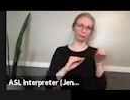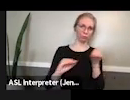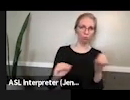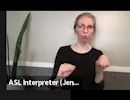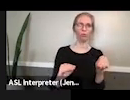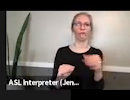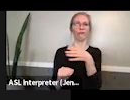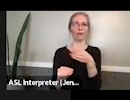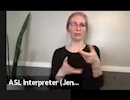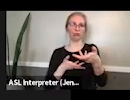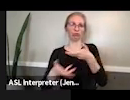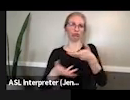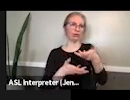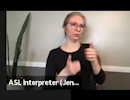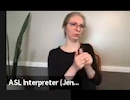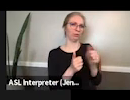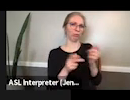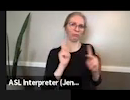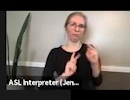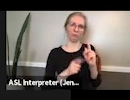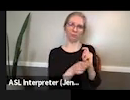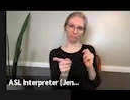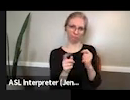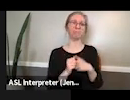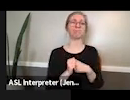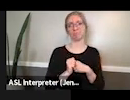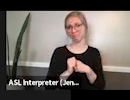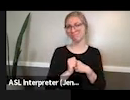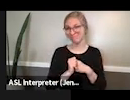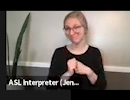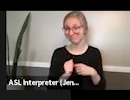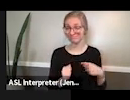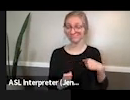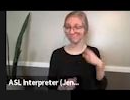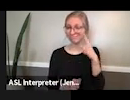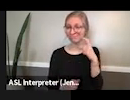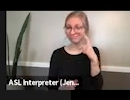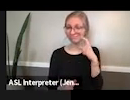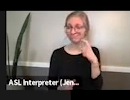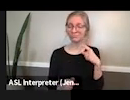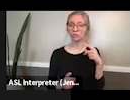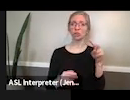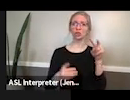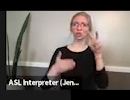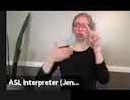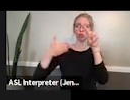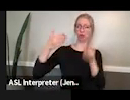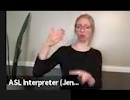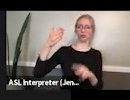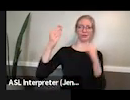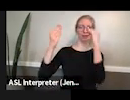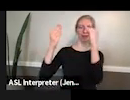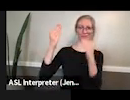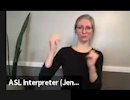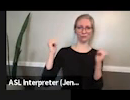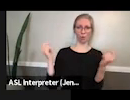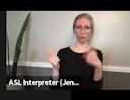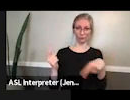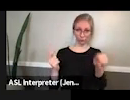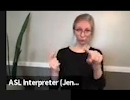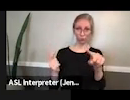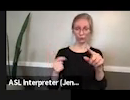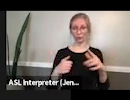and interact with others. And my guess is, looking at this list of all of you early childhood experts, first